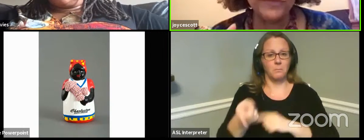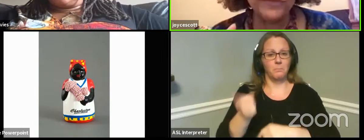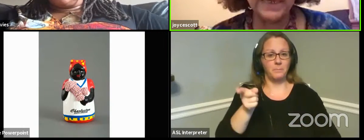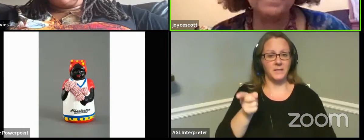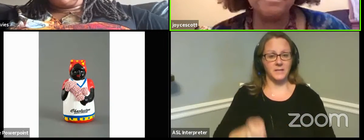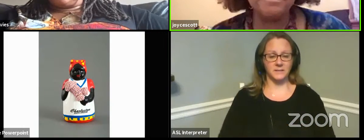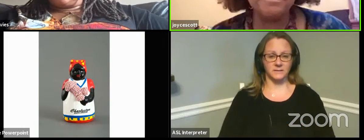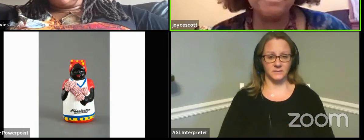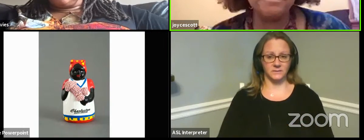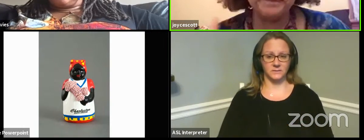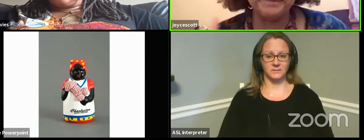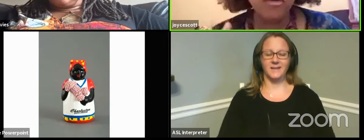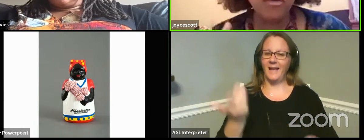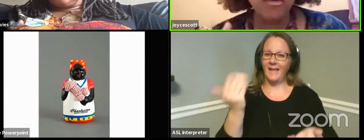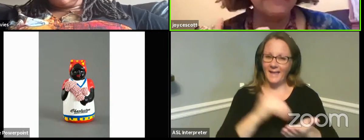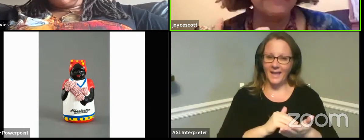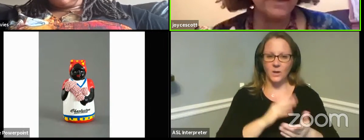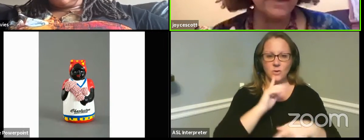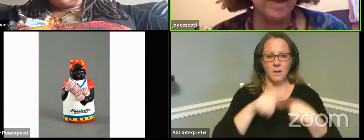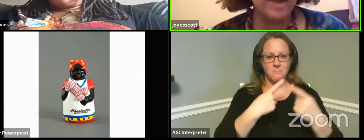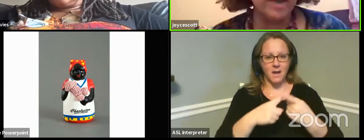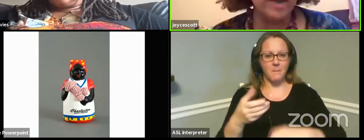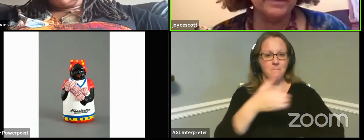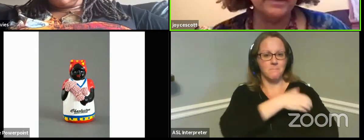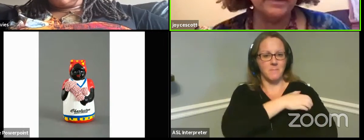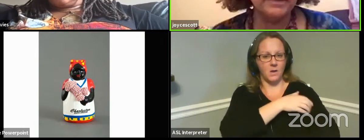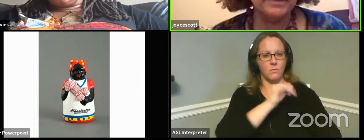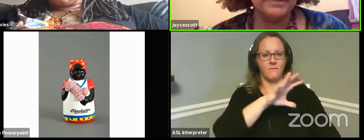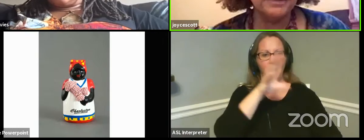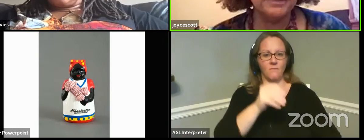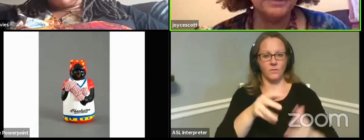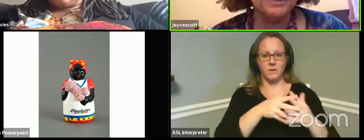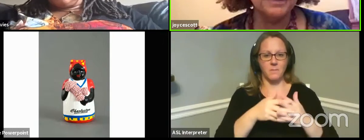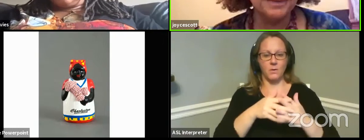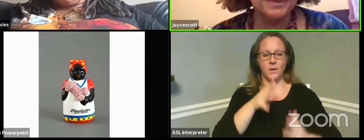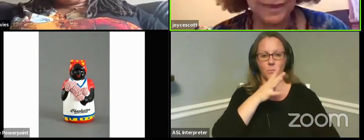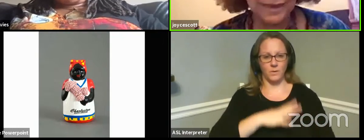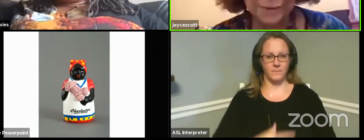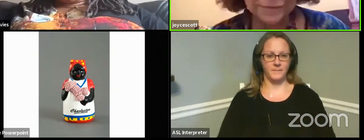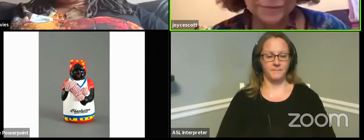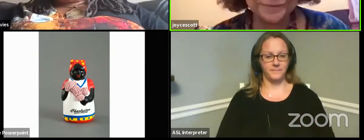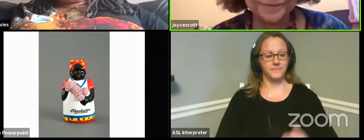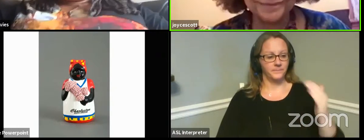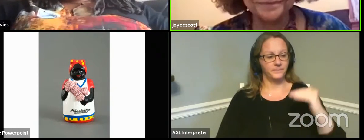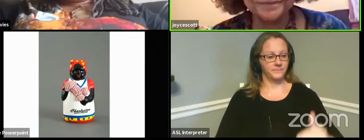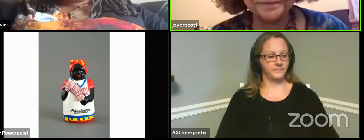That's once again about the power of African-American women. Next.